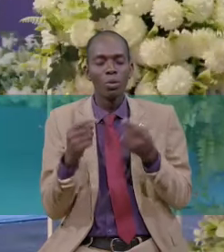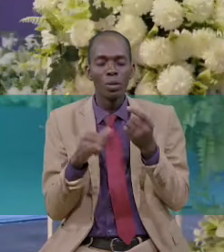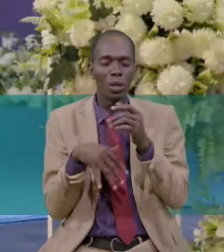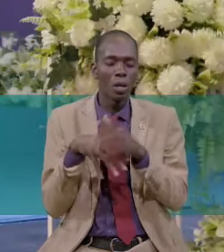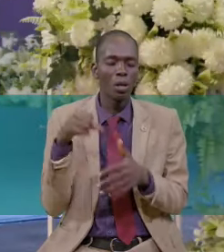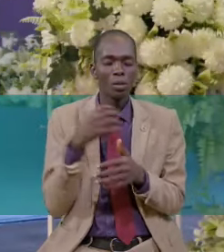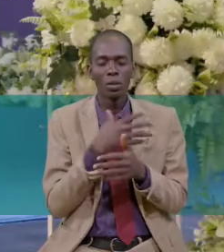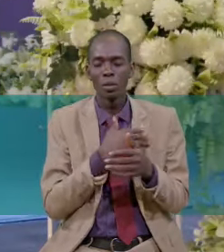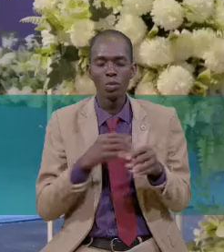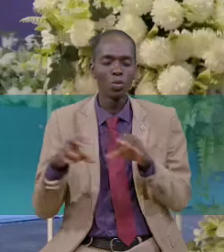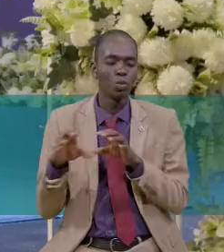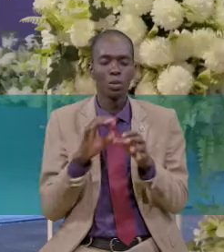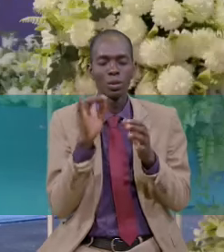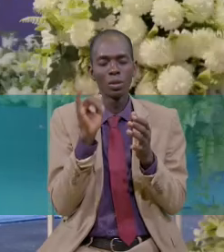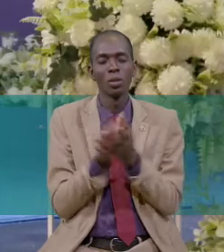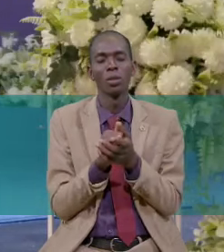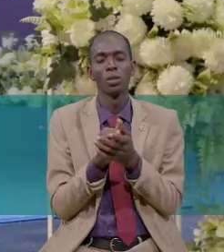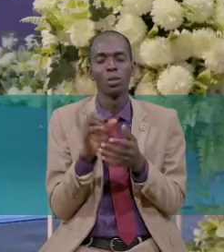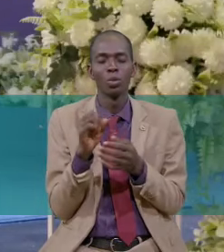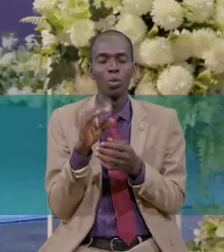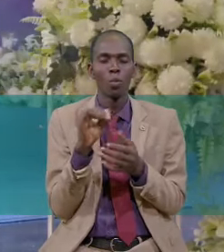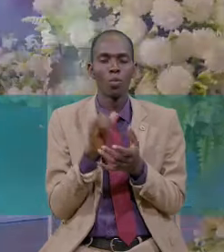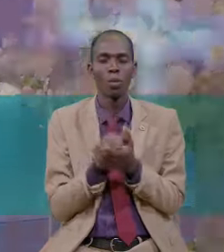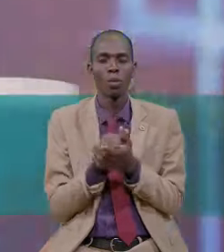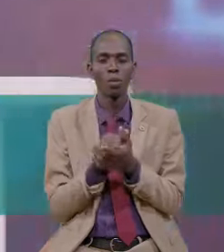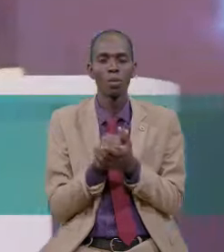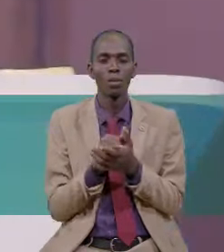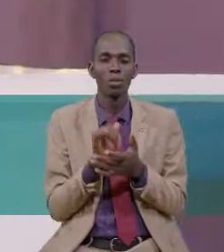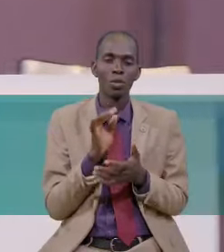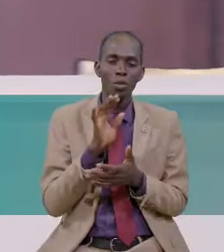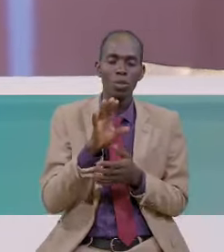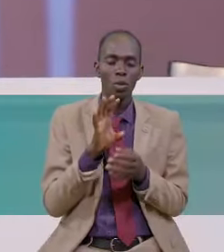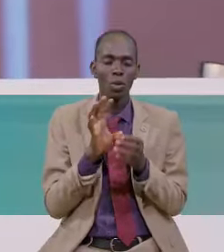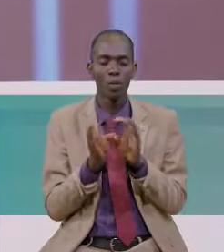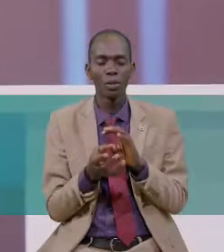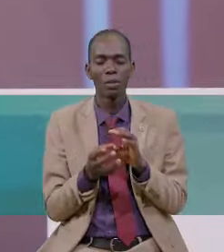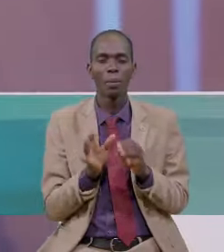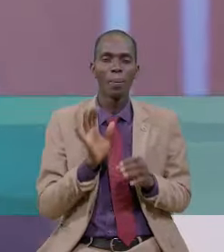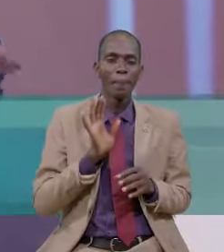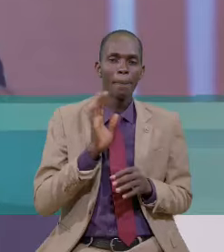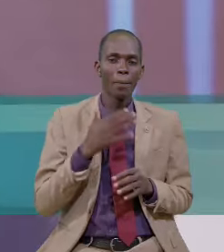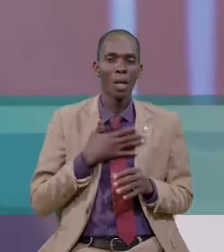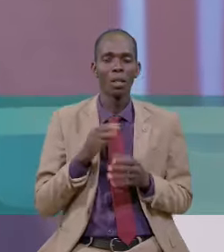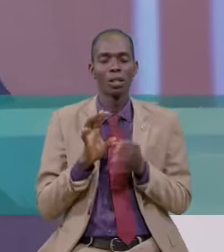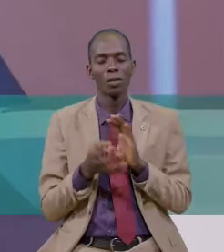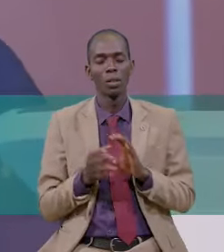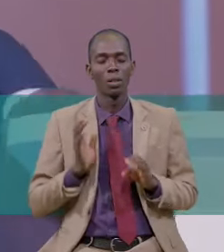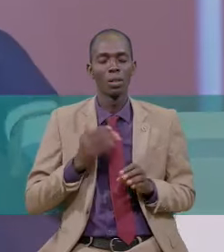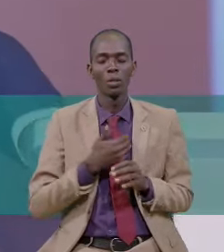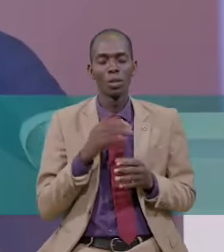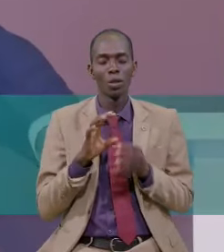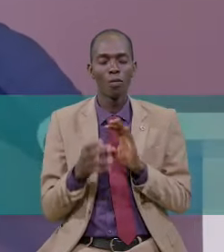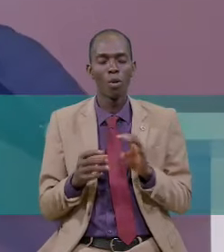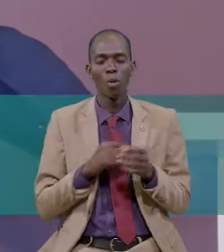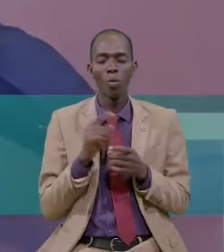that done, so that your converts, my converts, our converts, when the